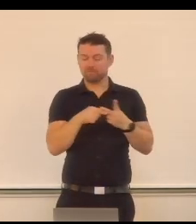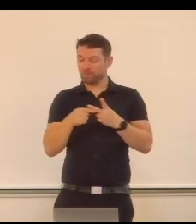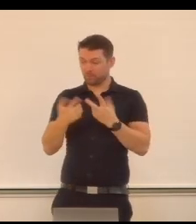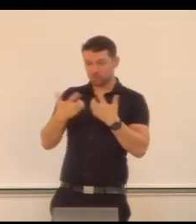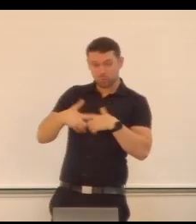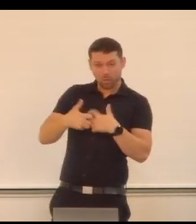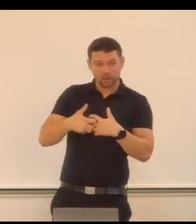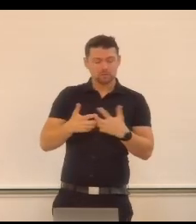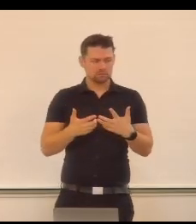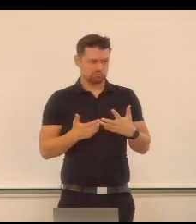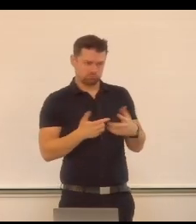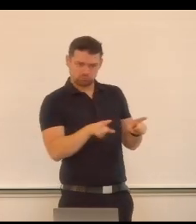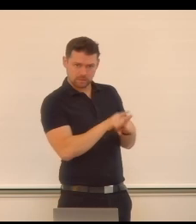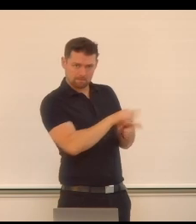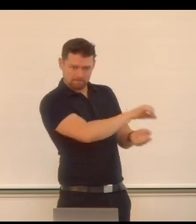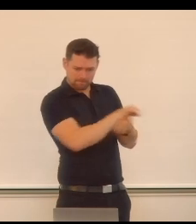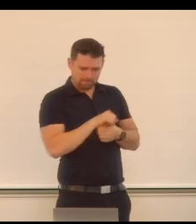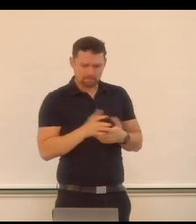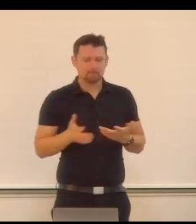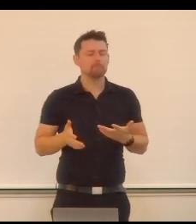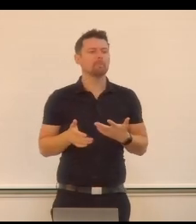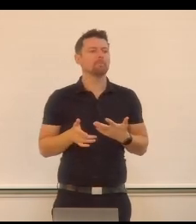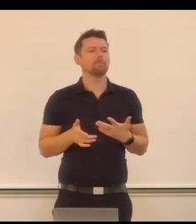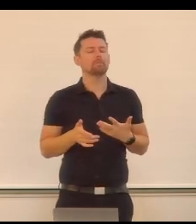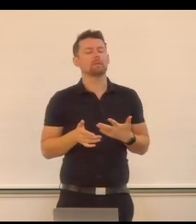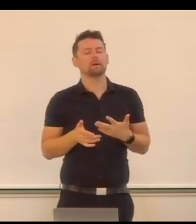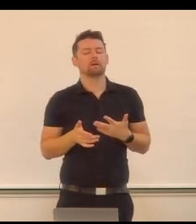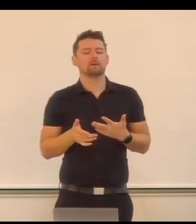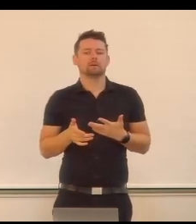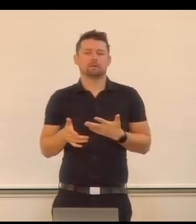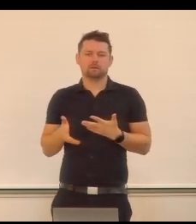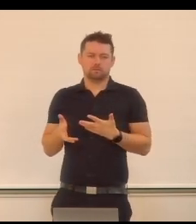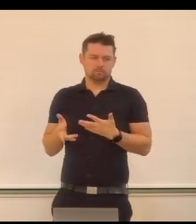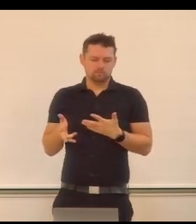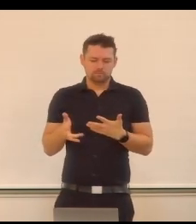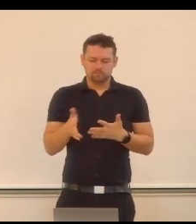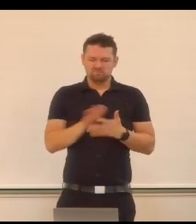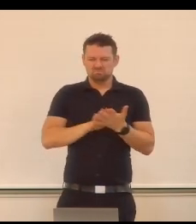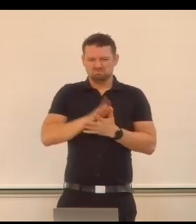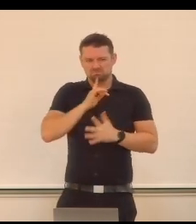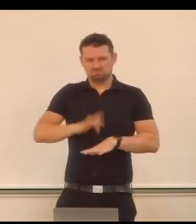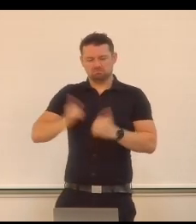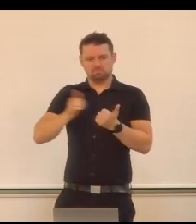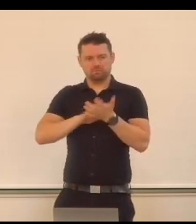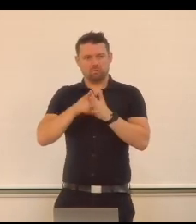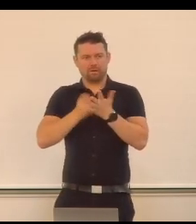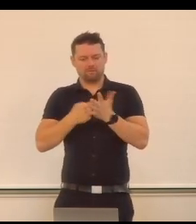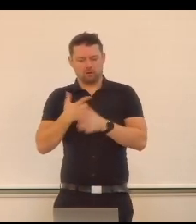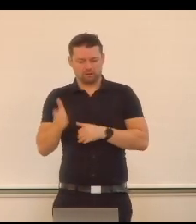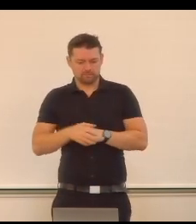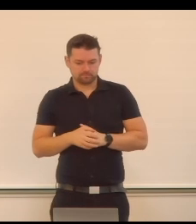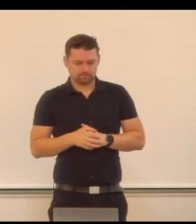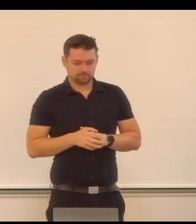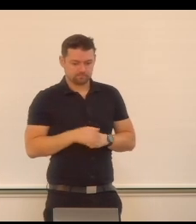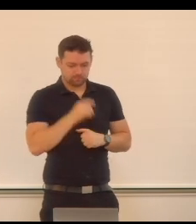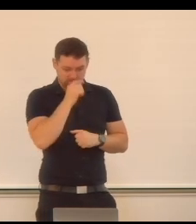for space station operations. They can take those and use them for the HERA missions. So we lived and